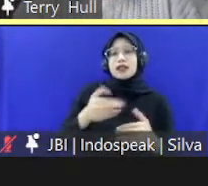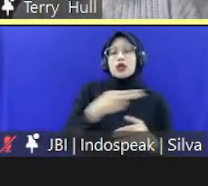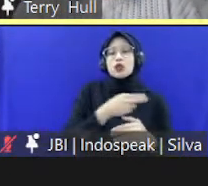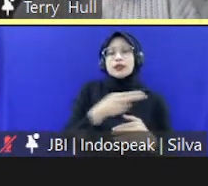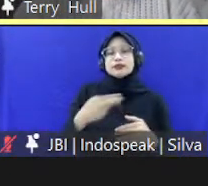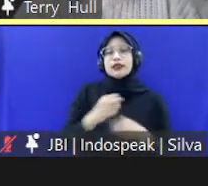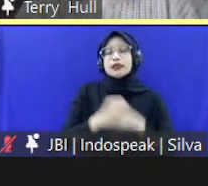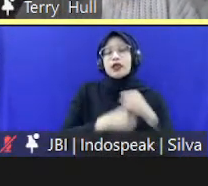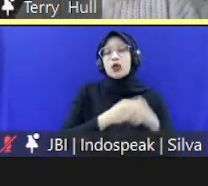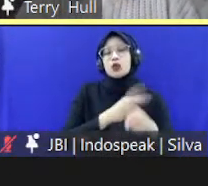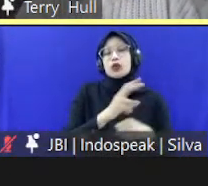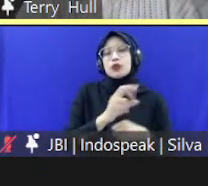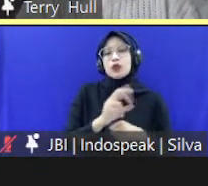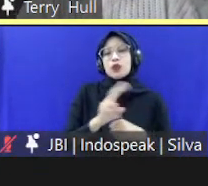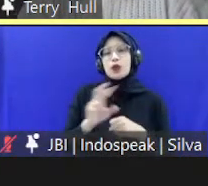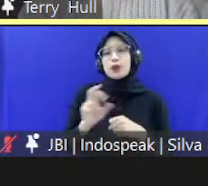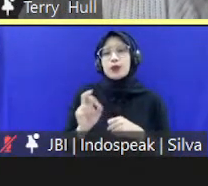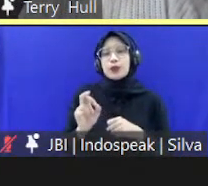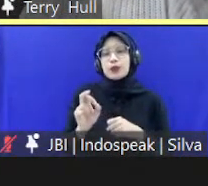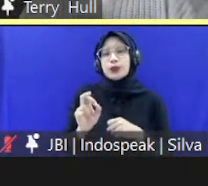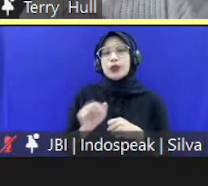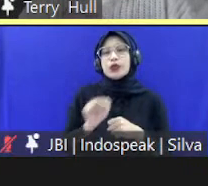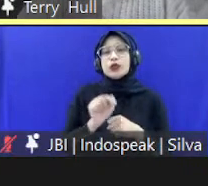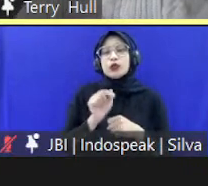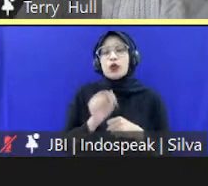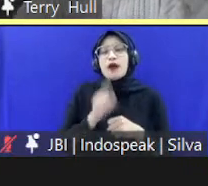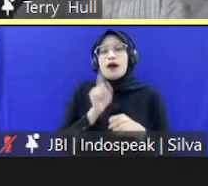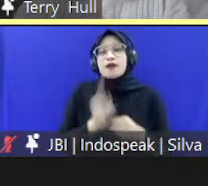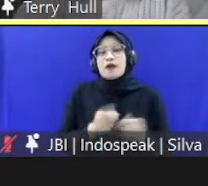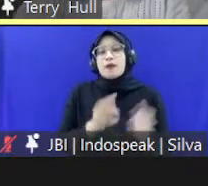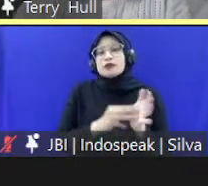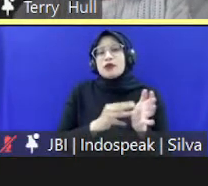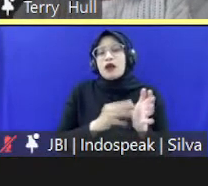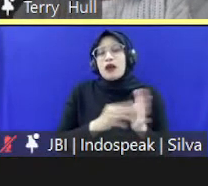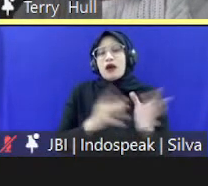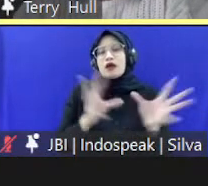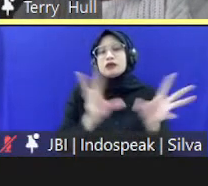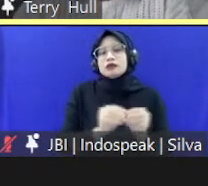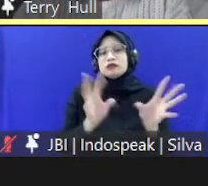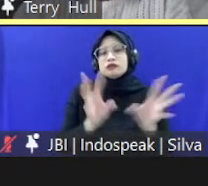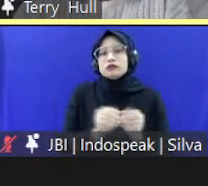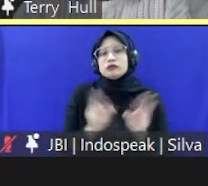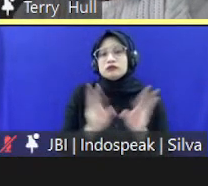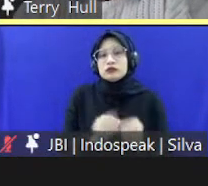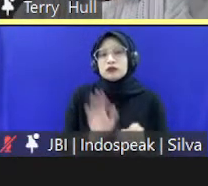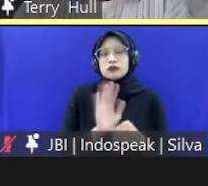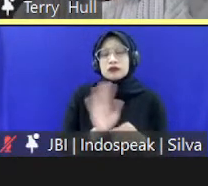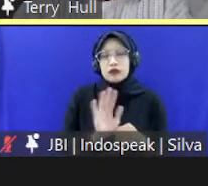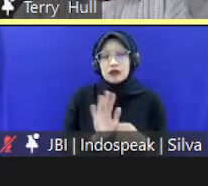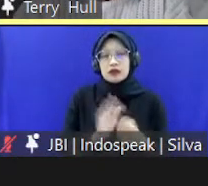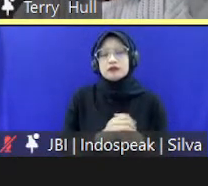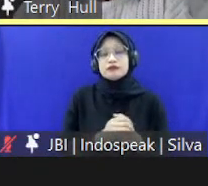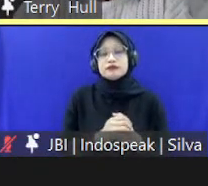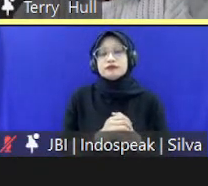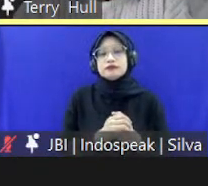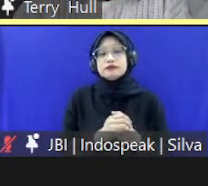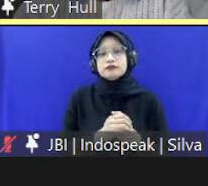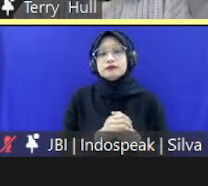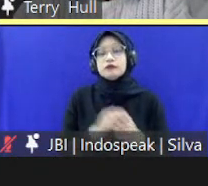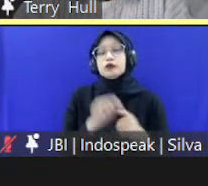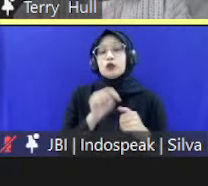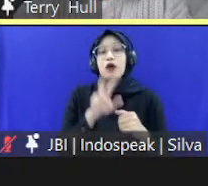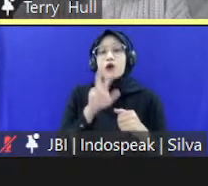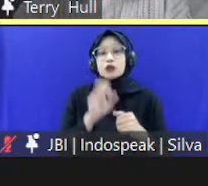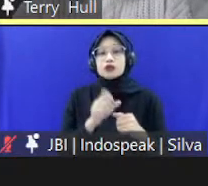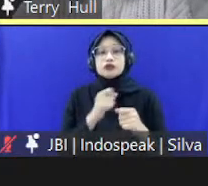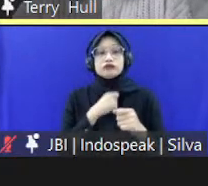was because of errors in the count. And so we're going to have to keep our eyes on that.